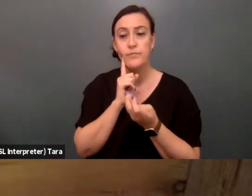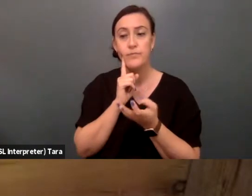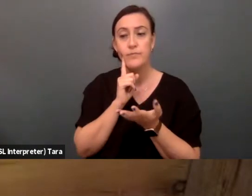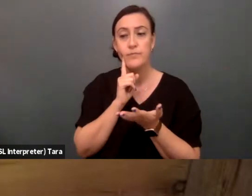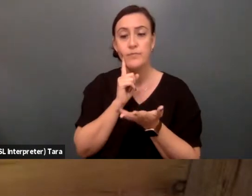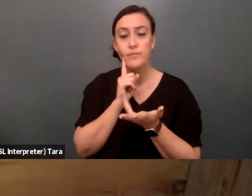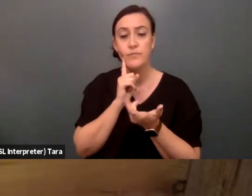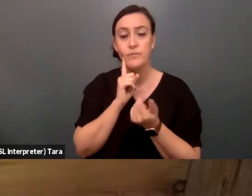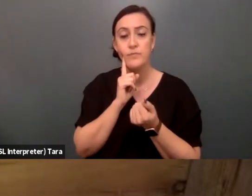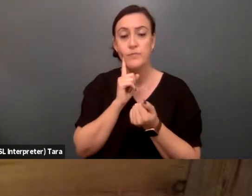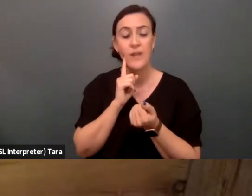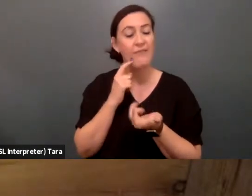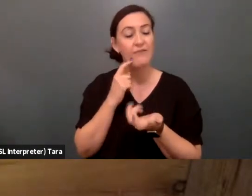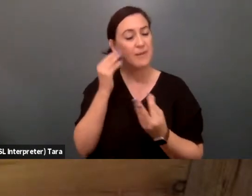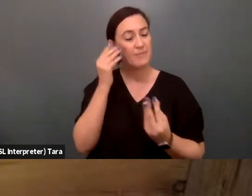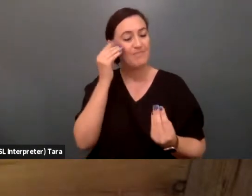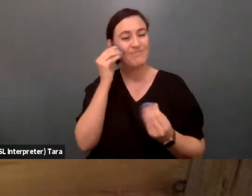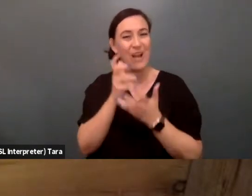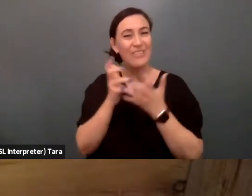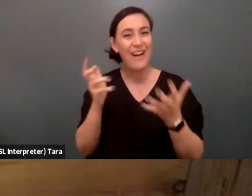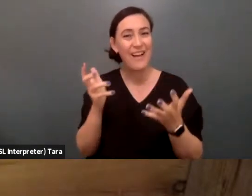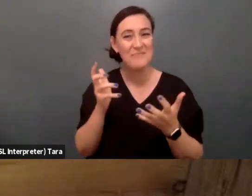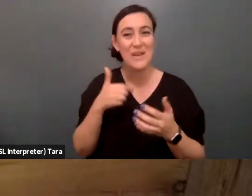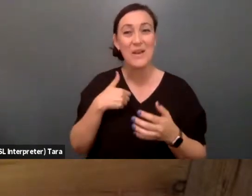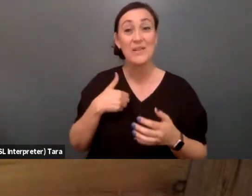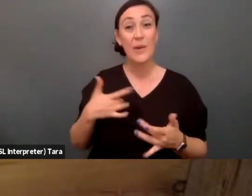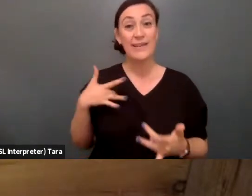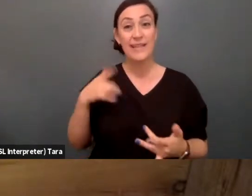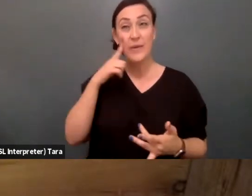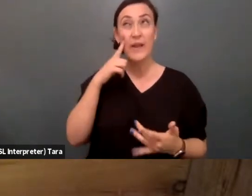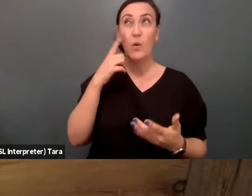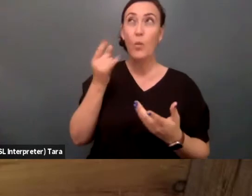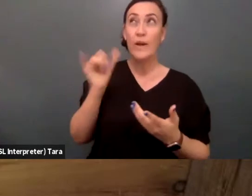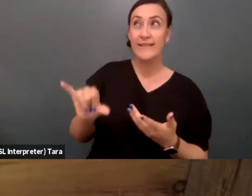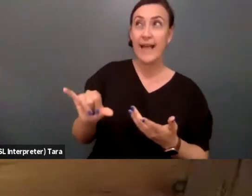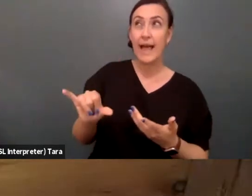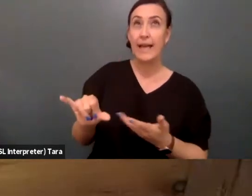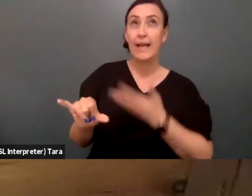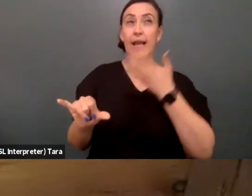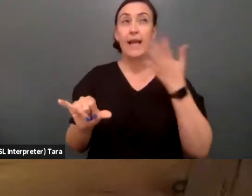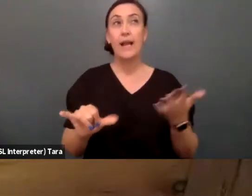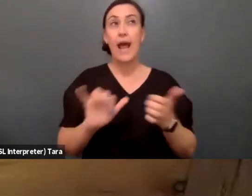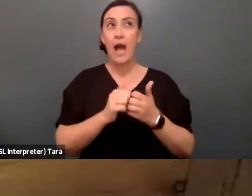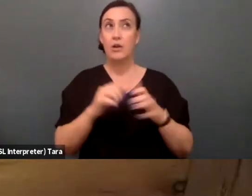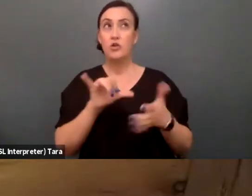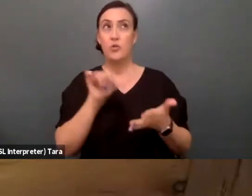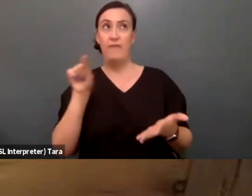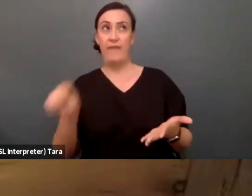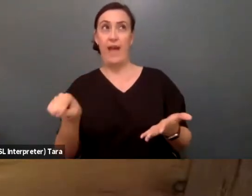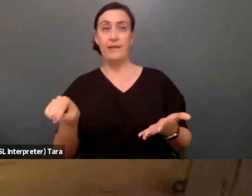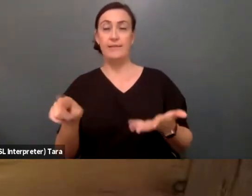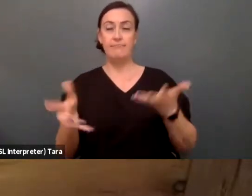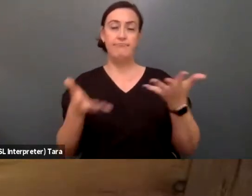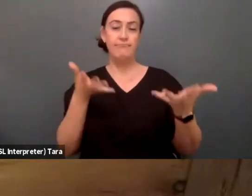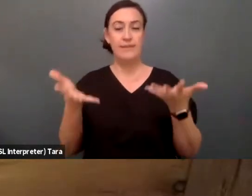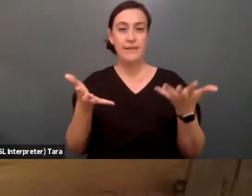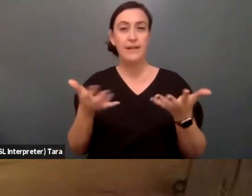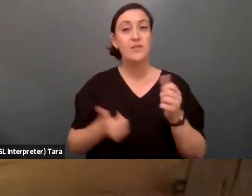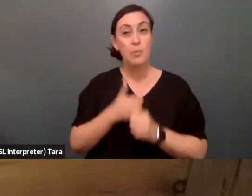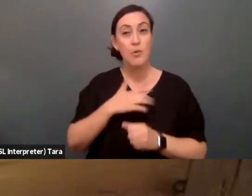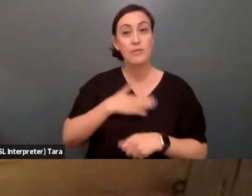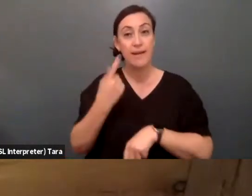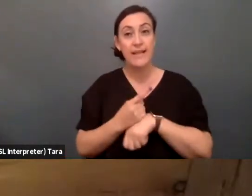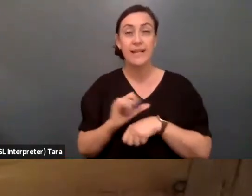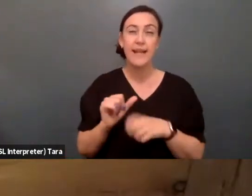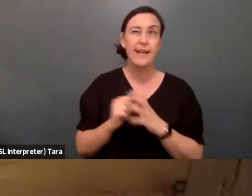I've been sitting with that a lot as someone who thinks, all right, so what is that thing? And then how do you do it? And where I spend most of my day is like, all right, so how do